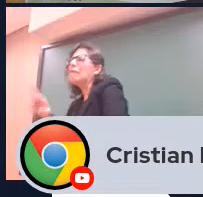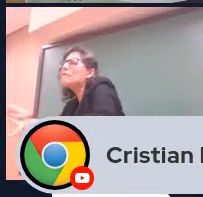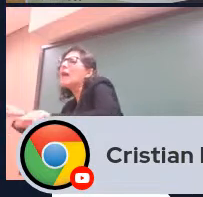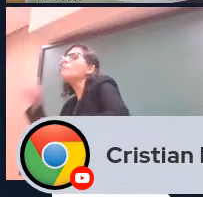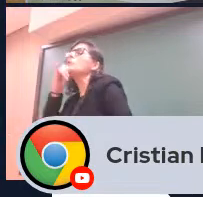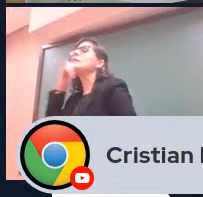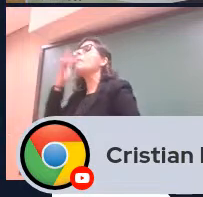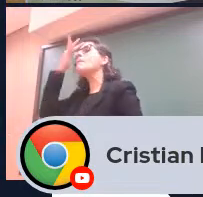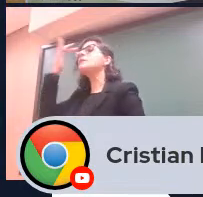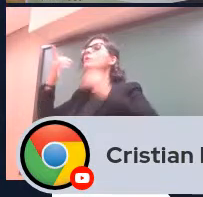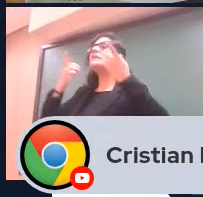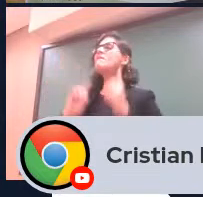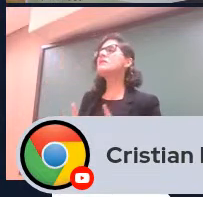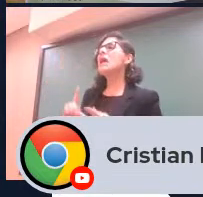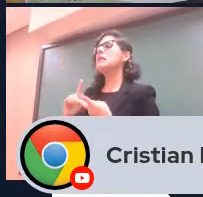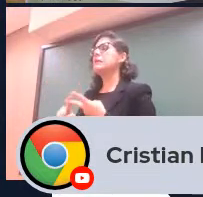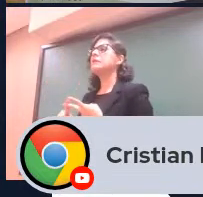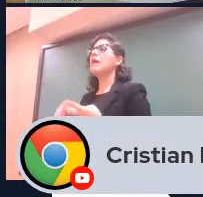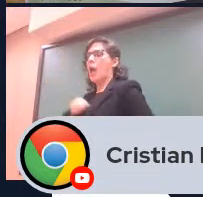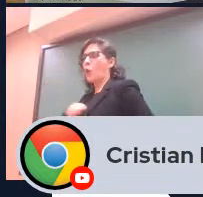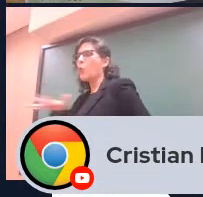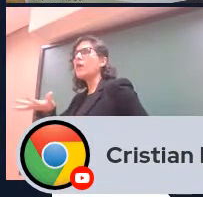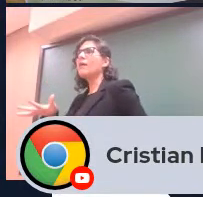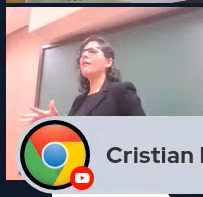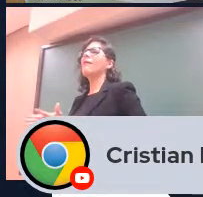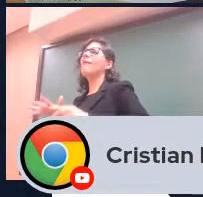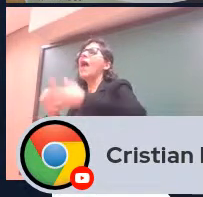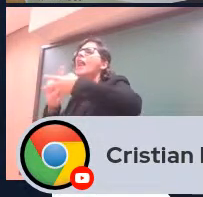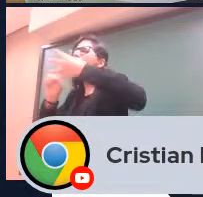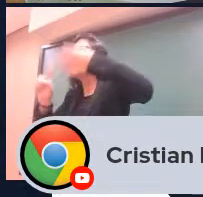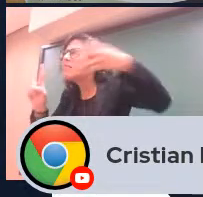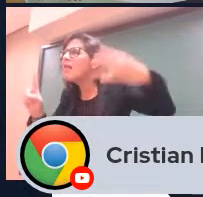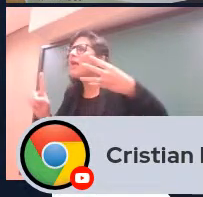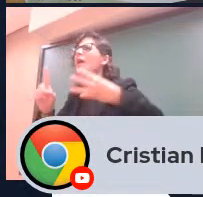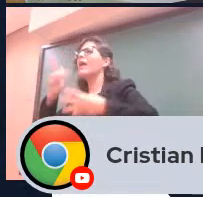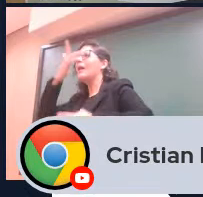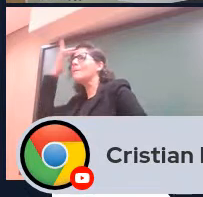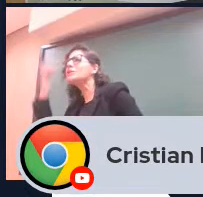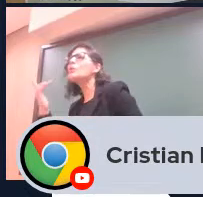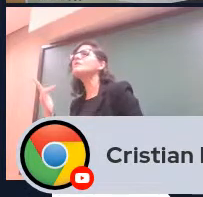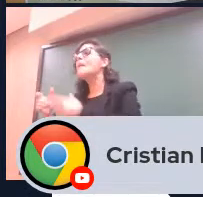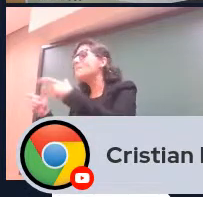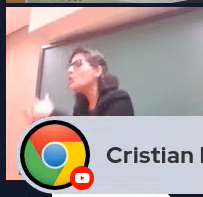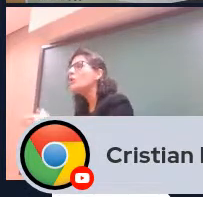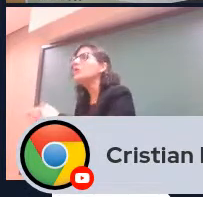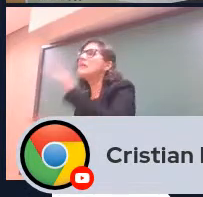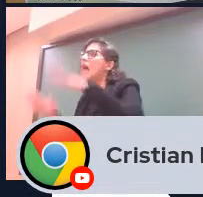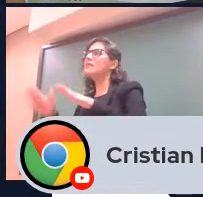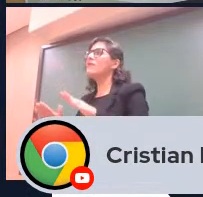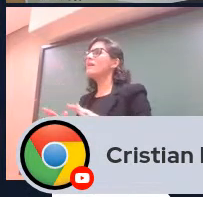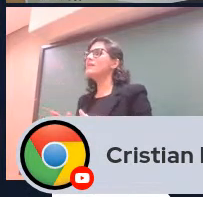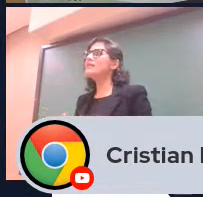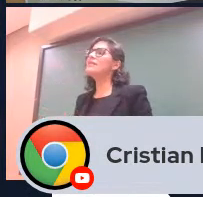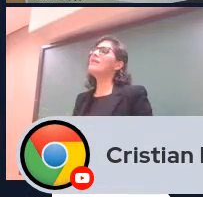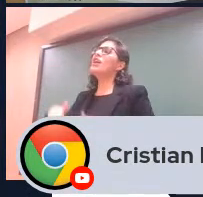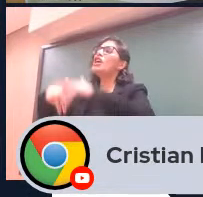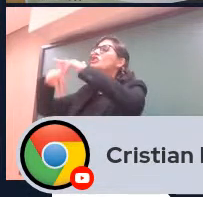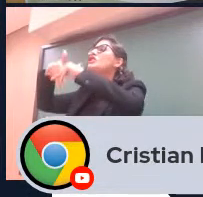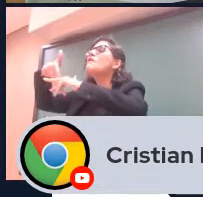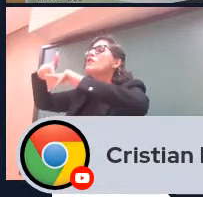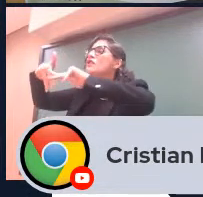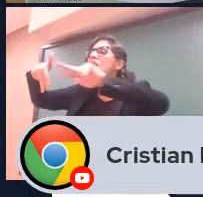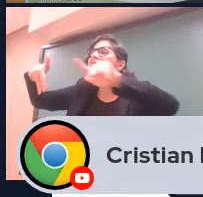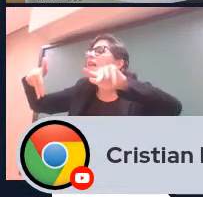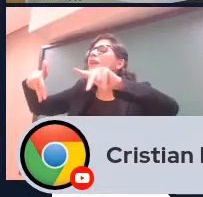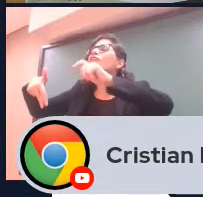will be underrepresented because it is underrepresented on the internet, and so it will be underrepresented in anything we do with it. She had concern